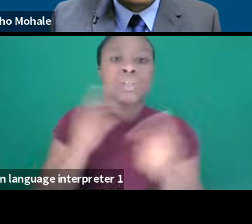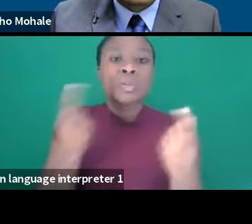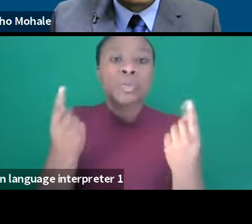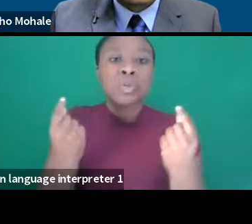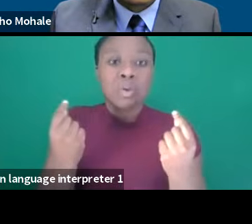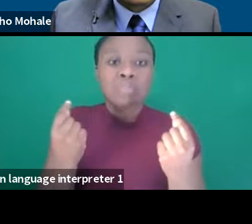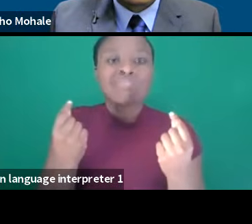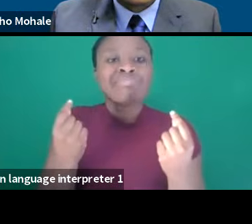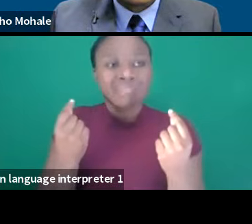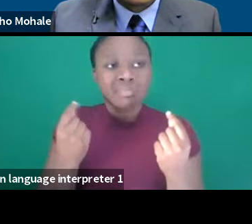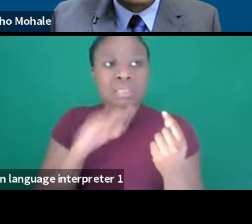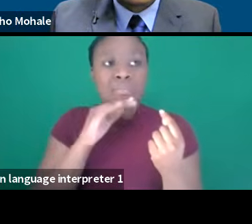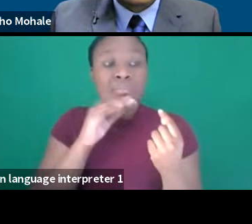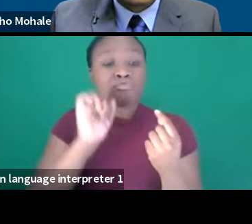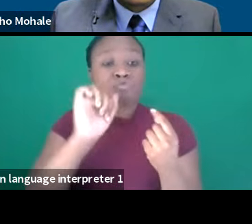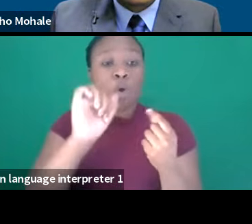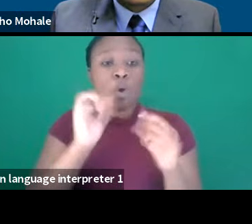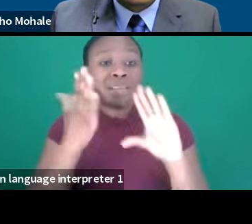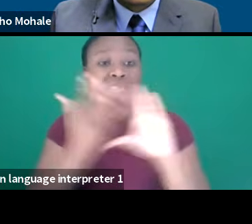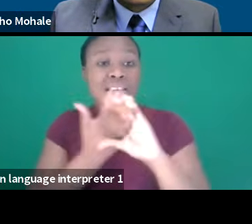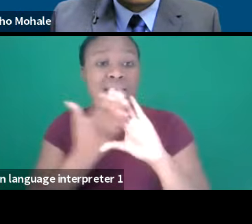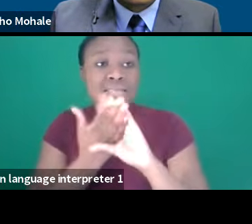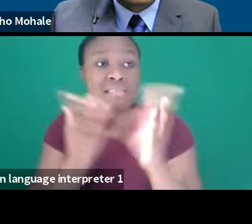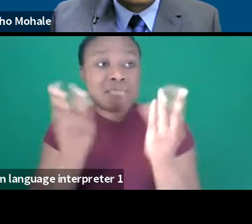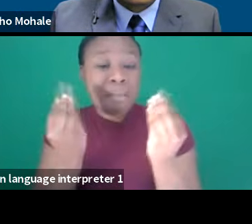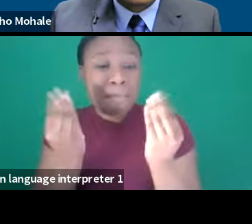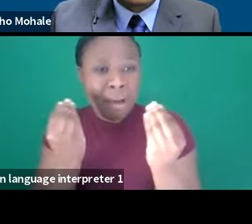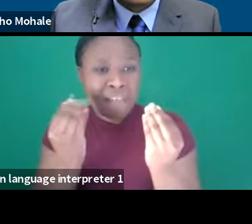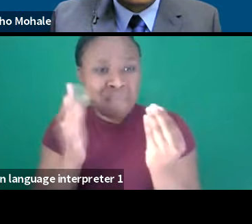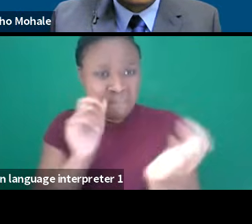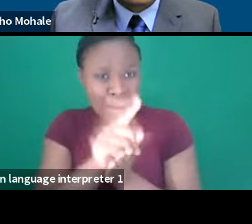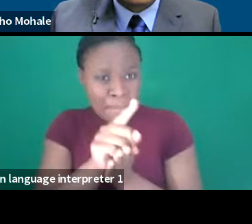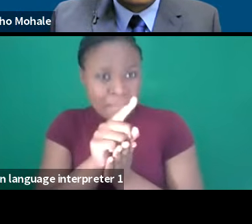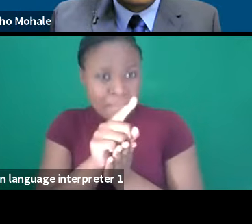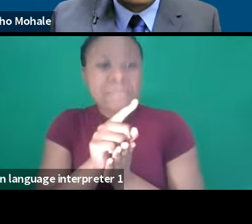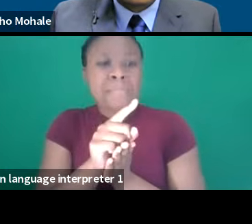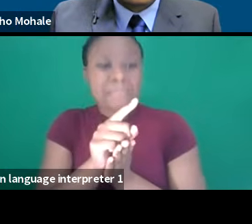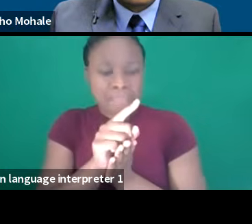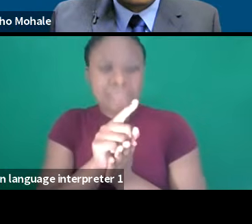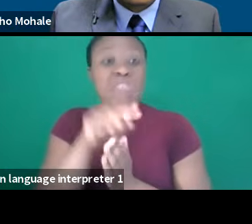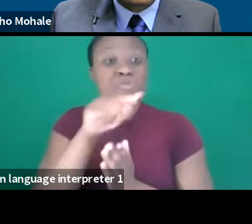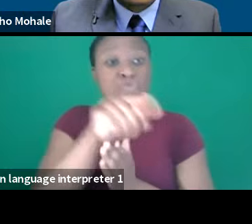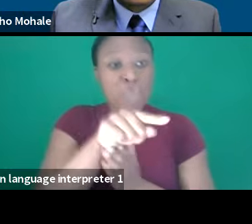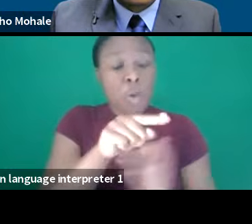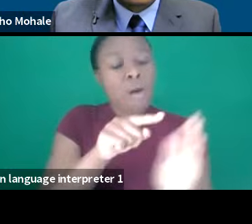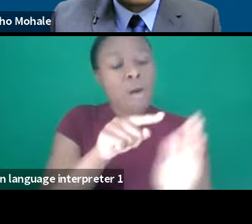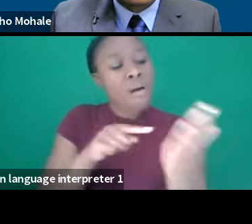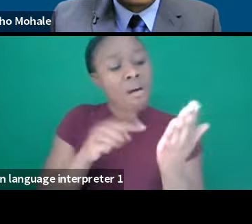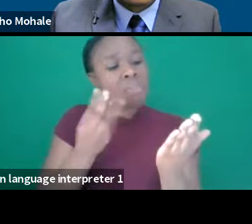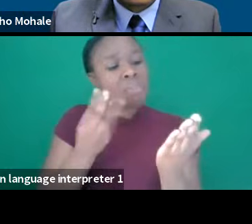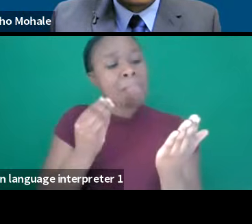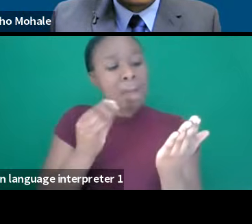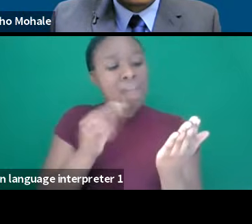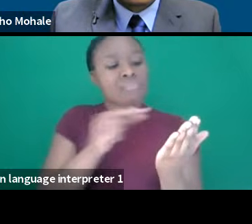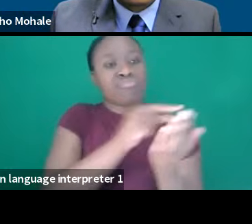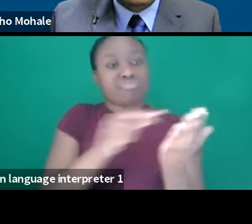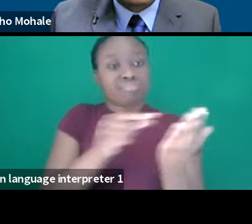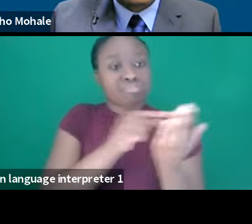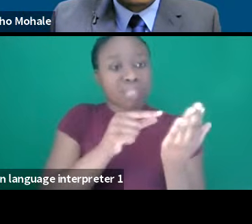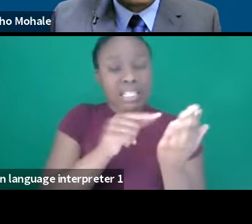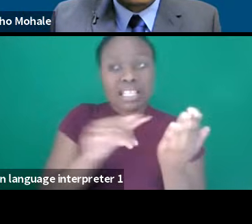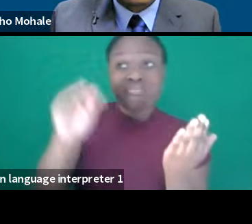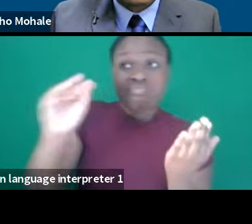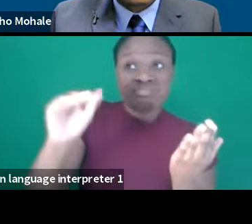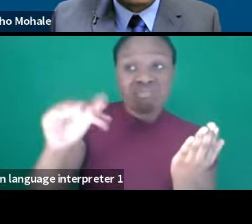process. The case numbers that has been sent to you can be used to contact our contact center, the relevant branch where you've